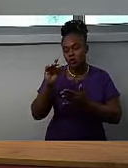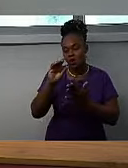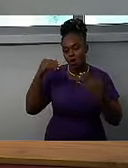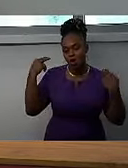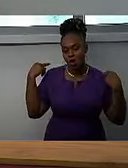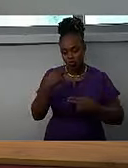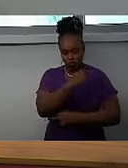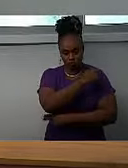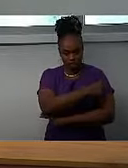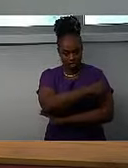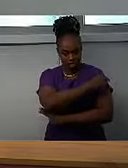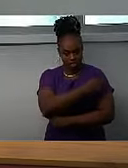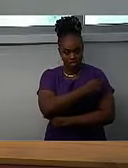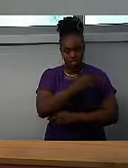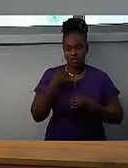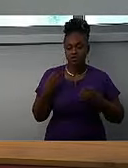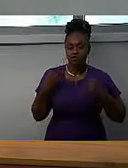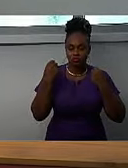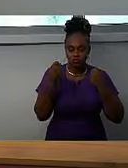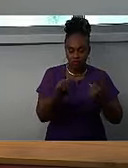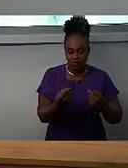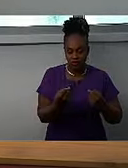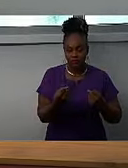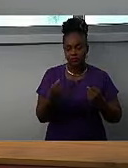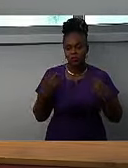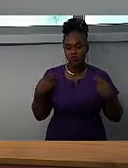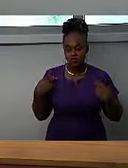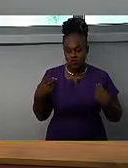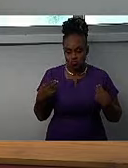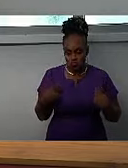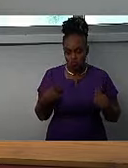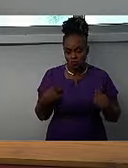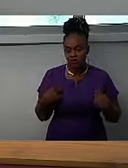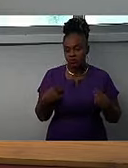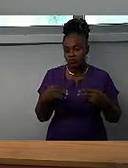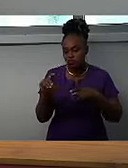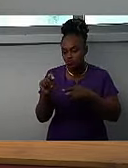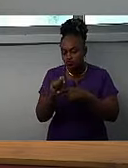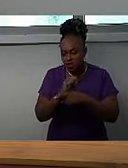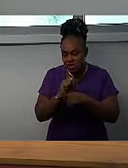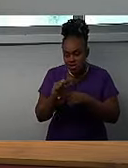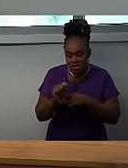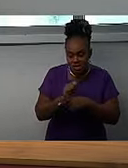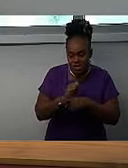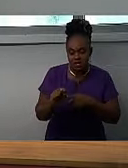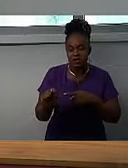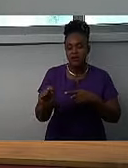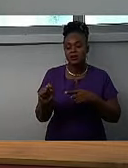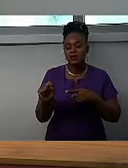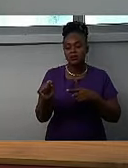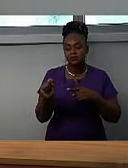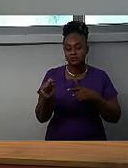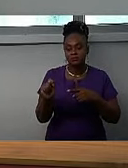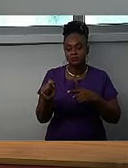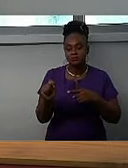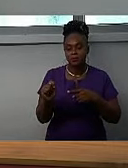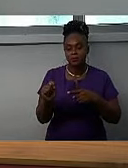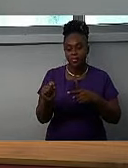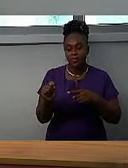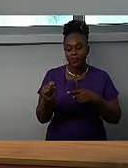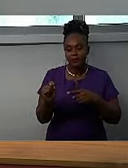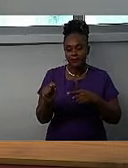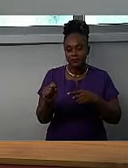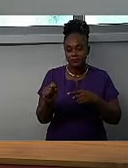the strengthening of human resource capacity through the hiring of additional health professionals and improving